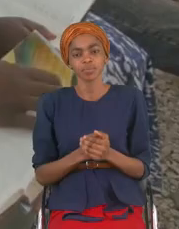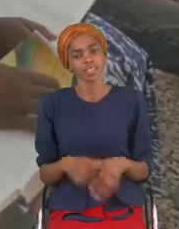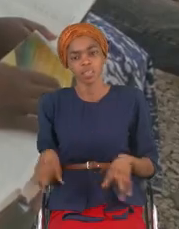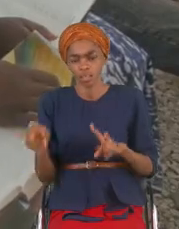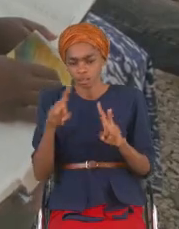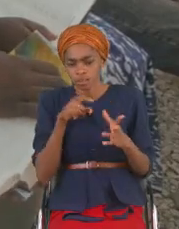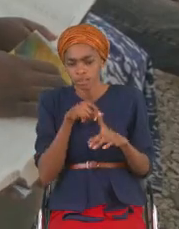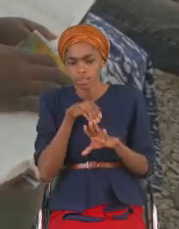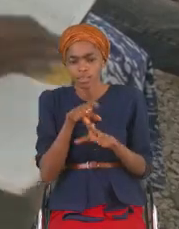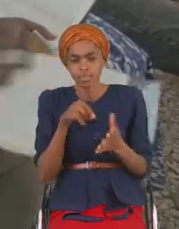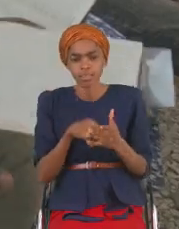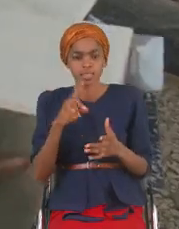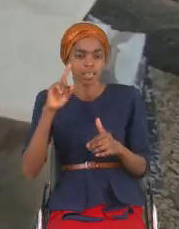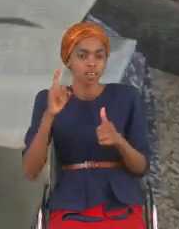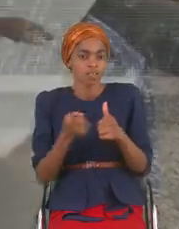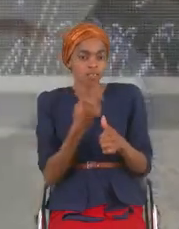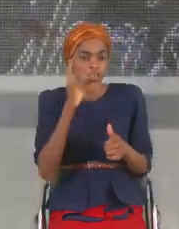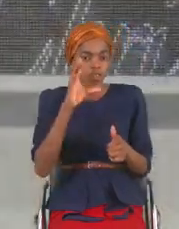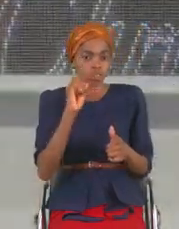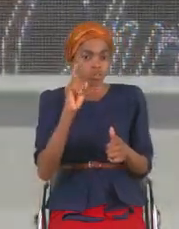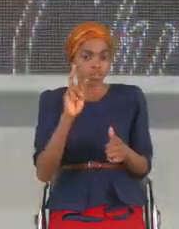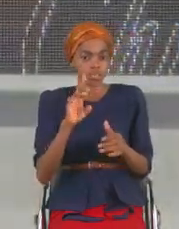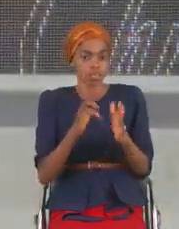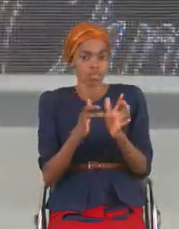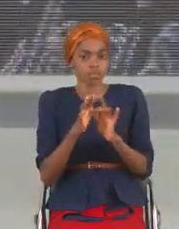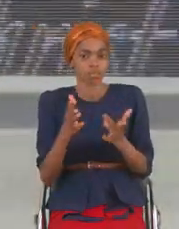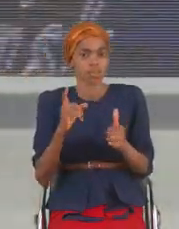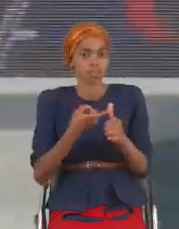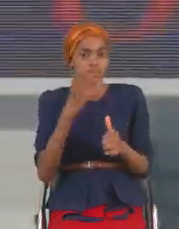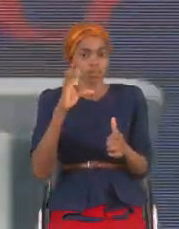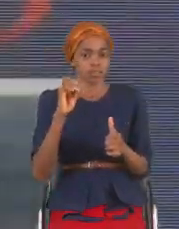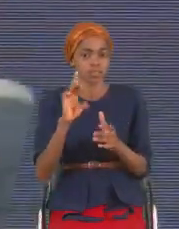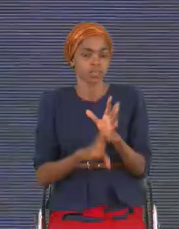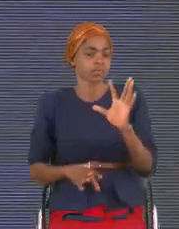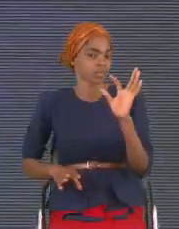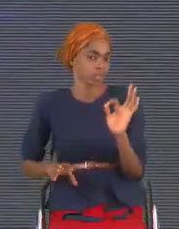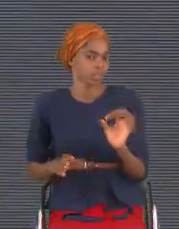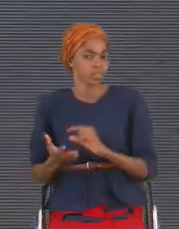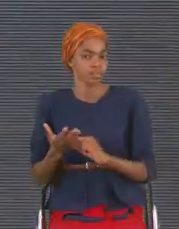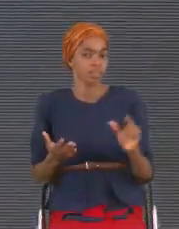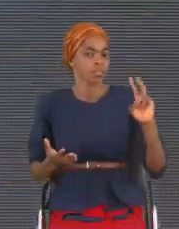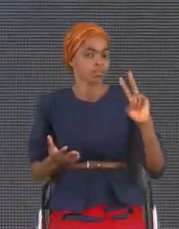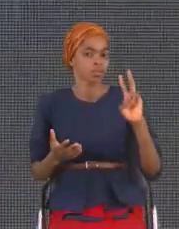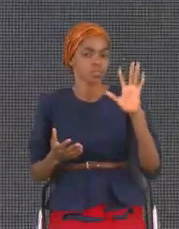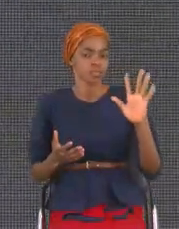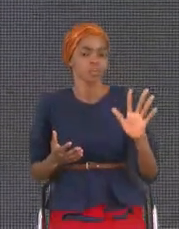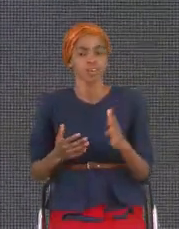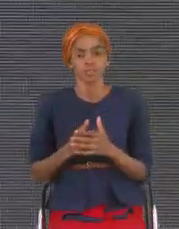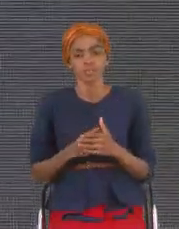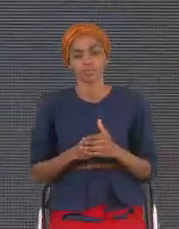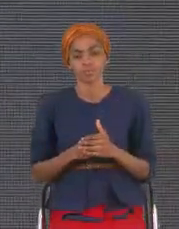look at this. 1 Corinthians chapter 9. I'm reading from verse 25. 1 Corinthians chapter 9,